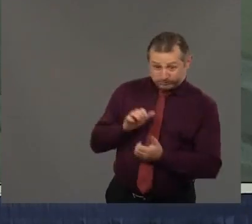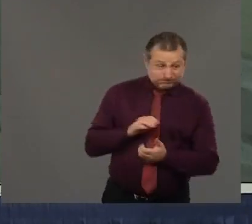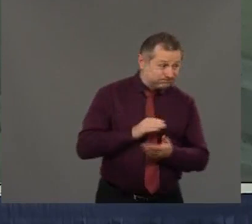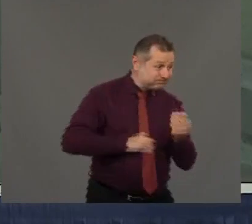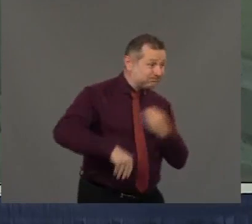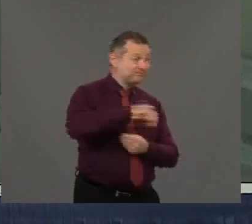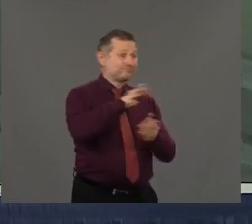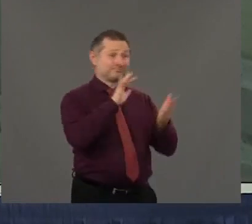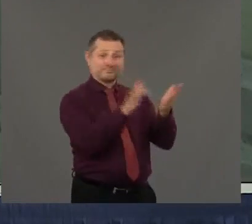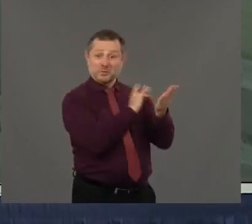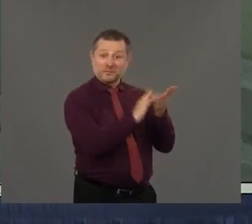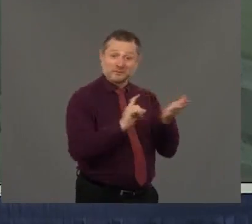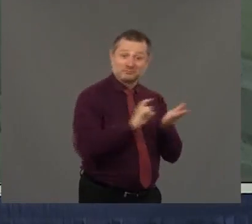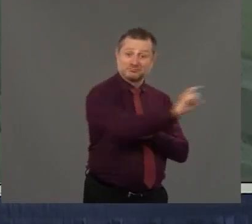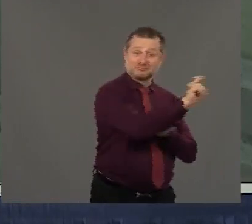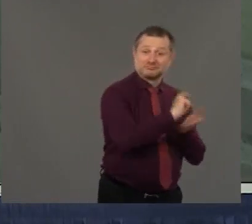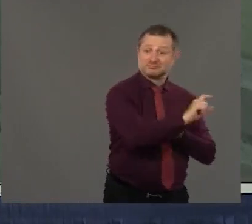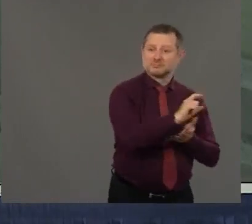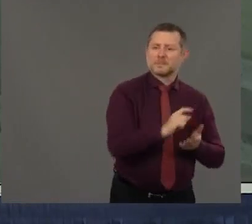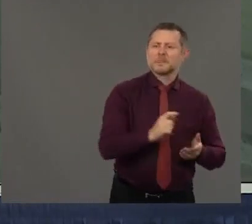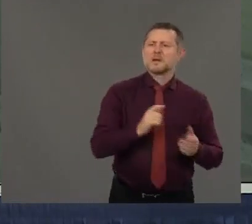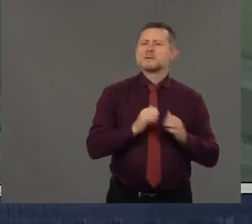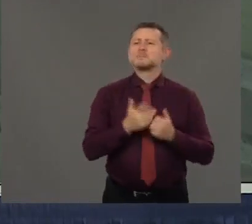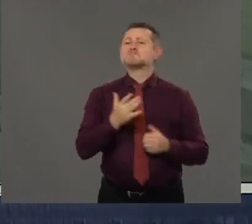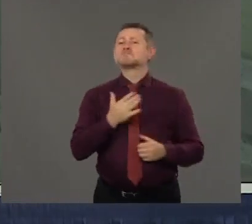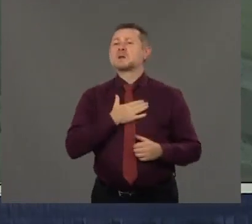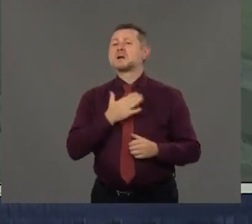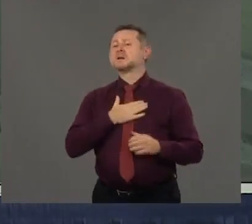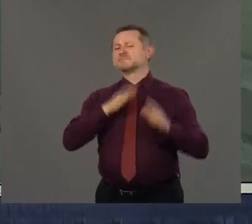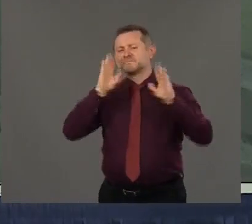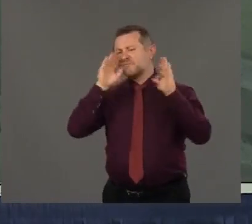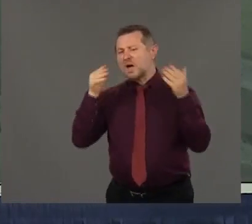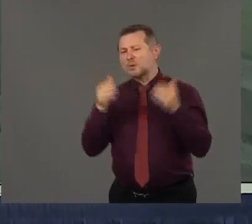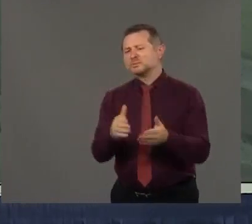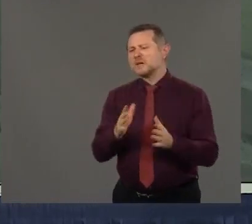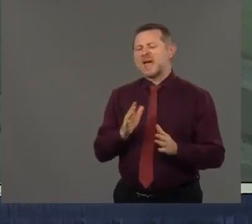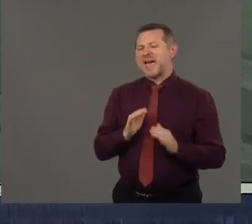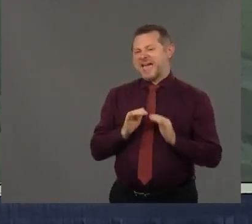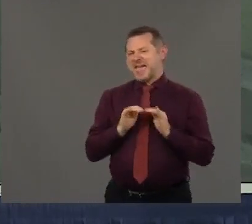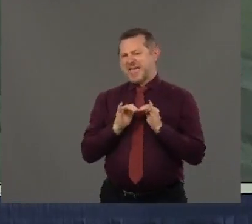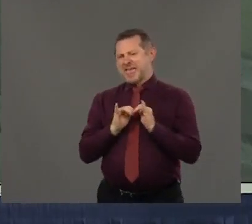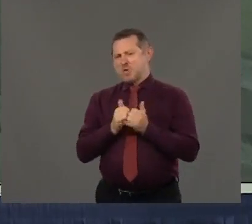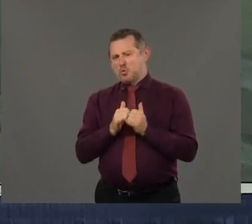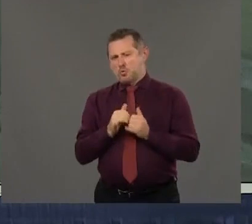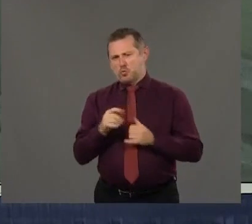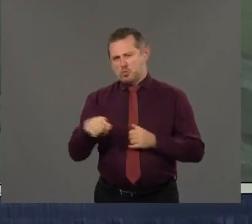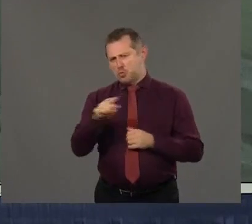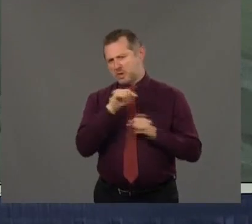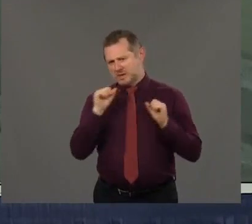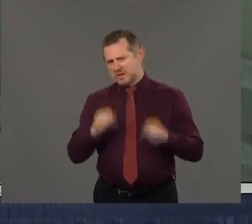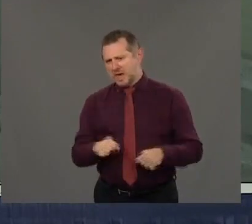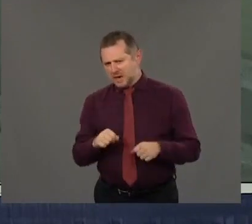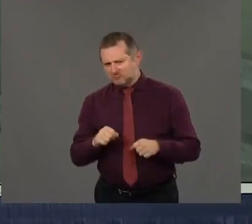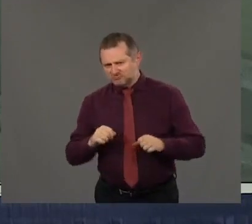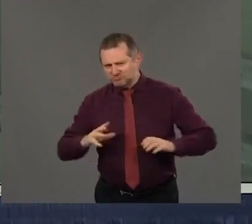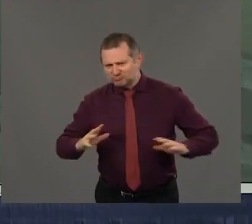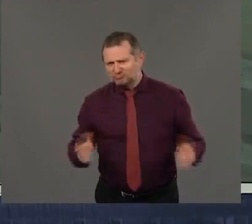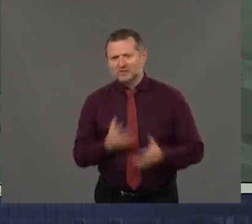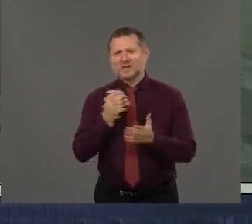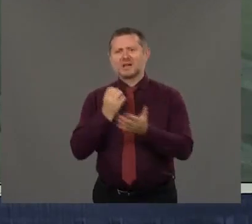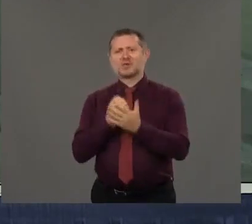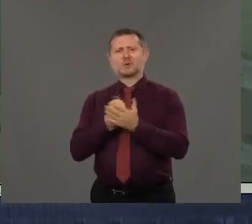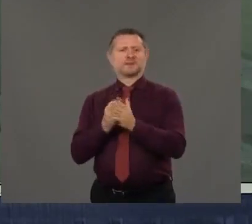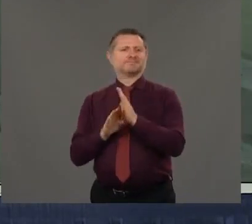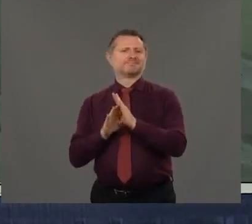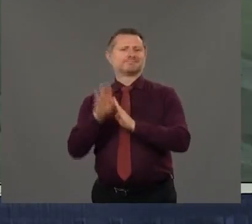And what I'm focused on, what can we do to actually stimulate the economy